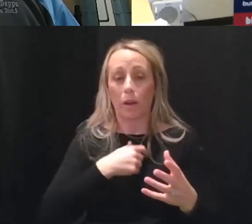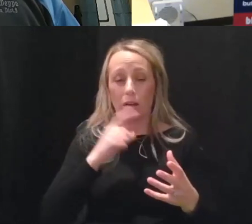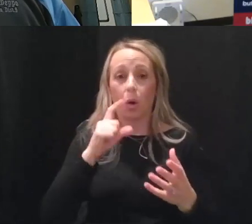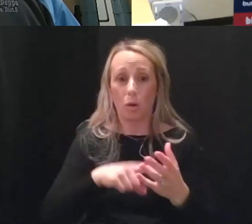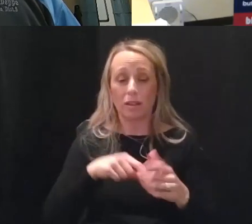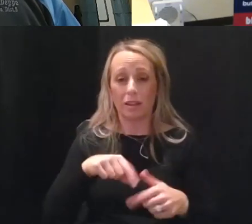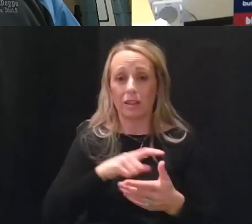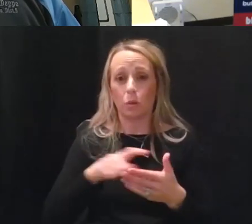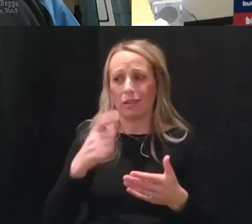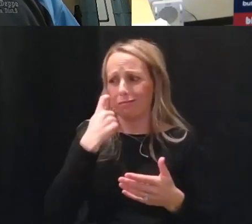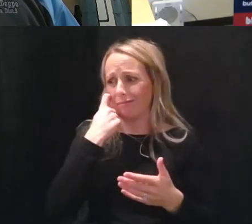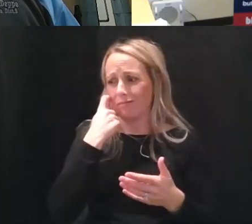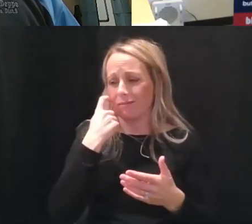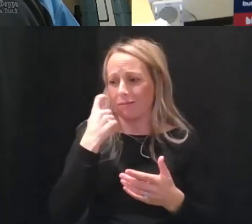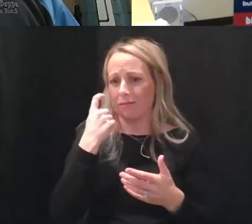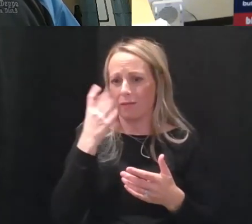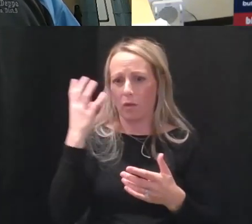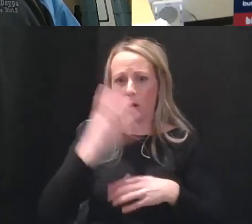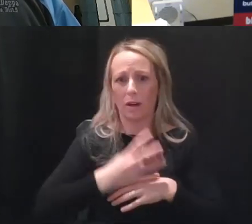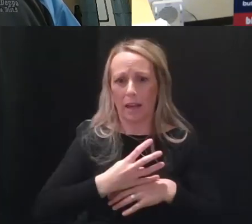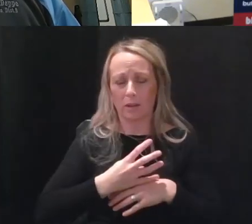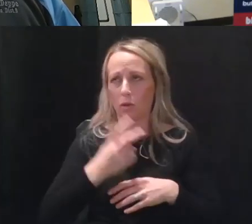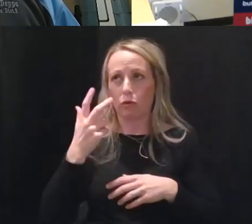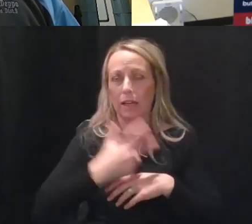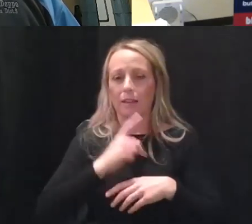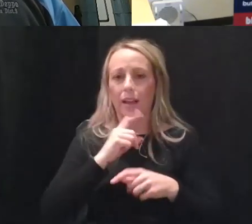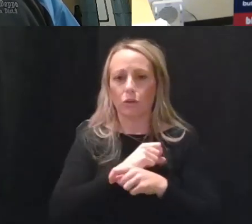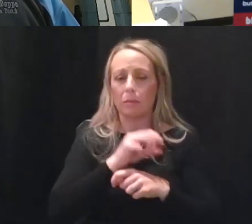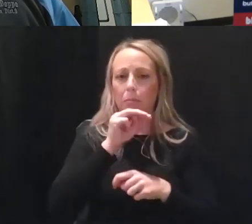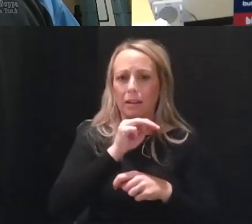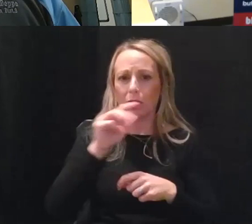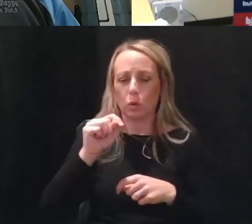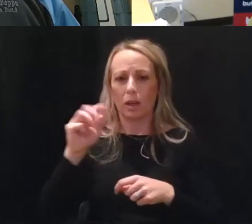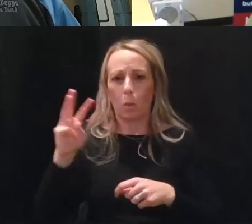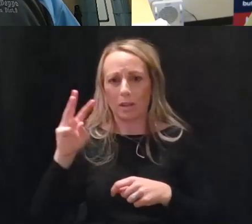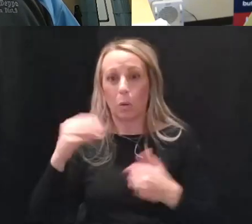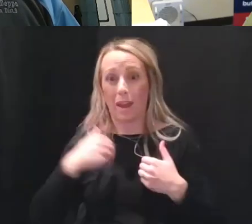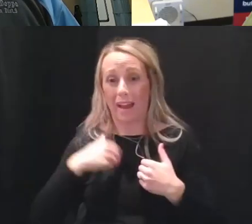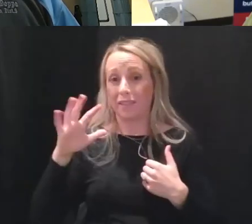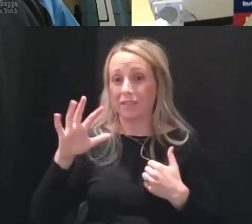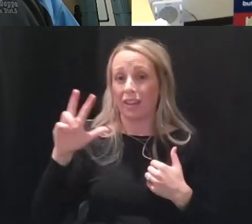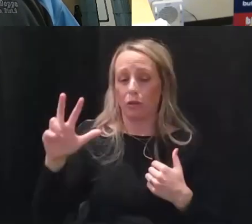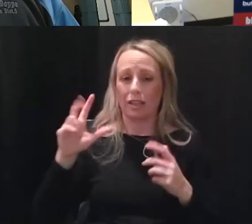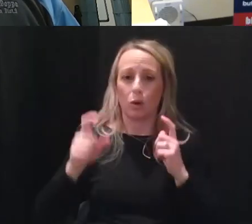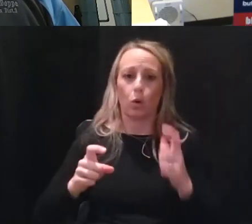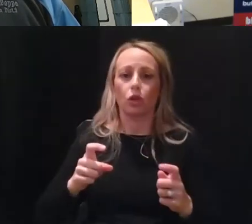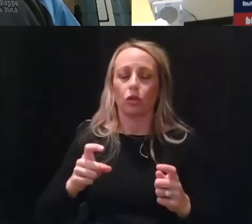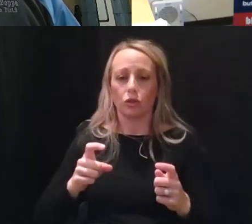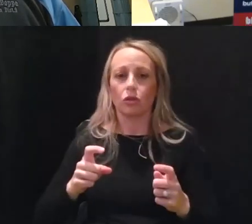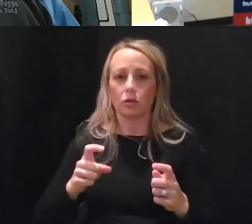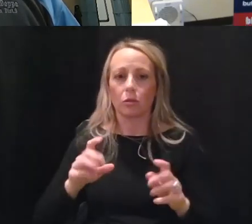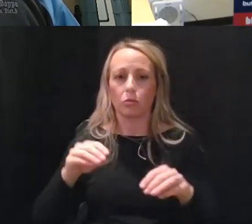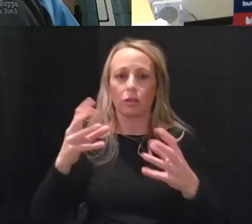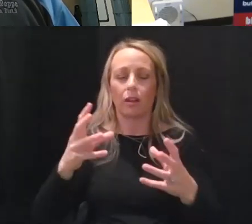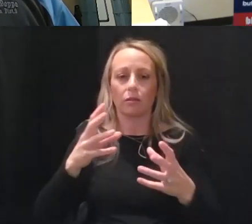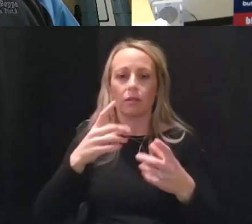In the past 4 days, we've had, or 3 days actually, Monday, Tuesday, Wednesday, we've had 53 donors present just in those first 3